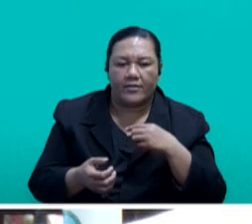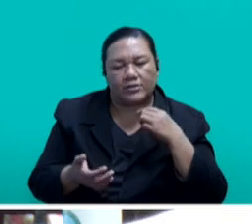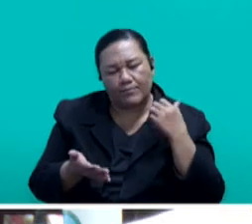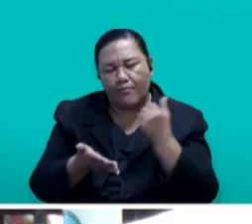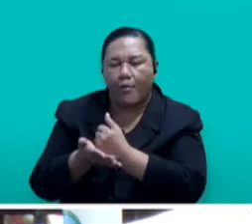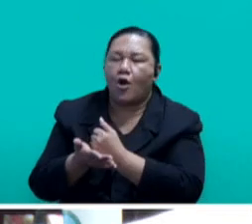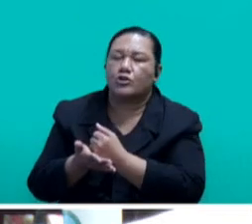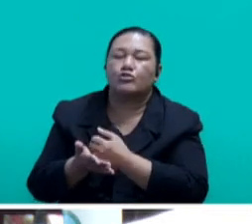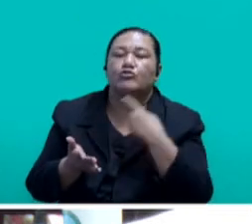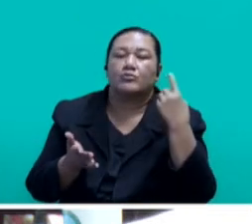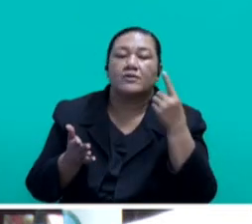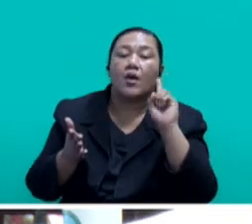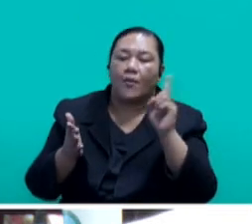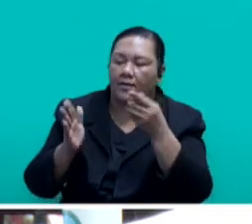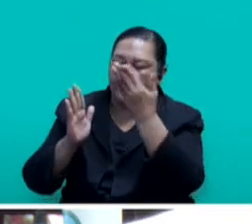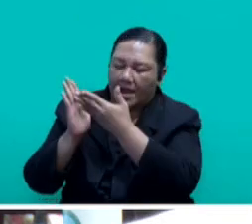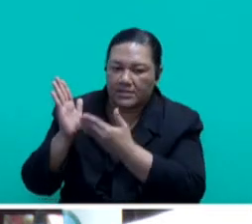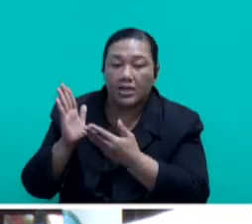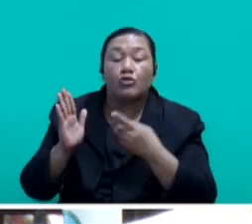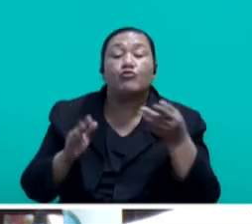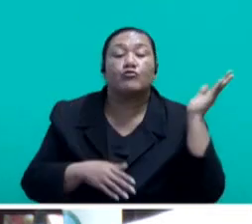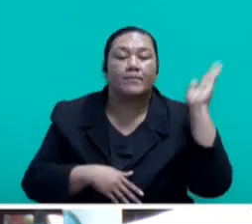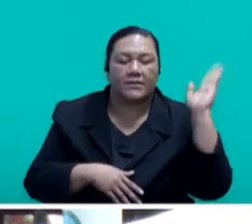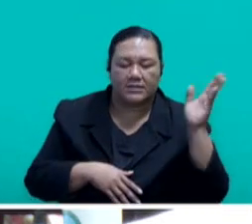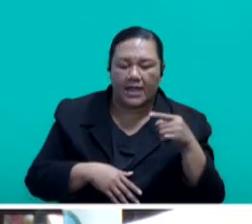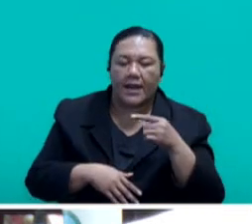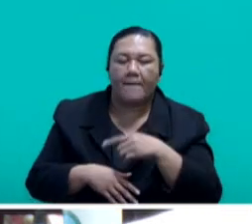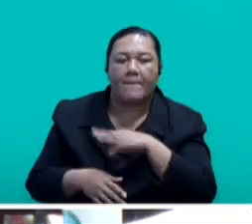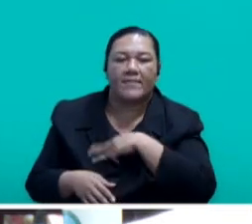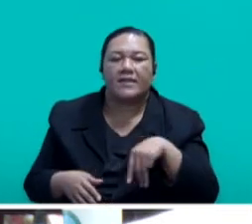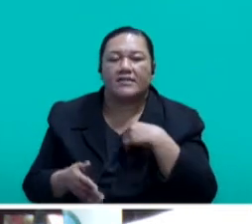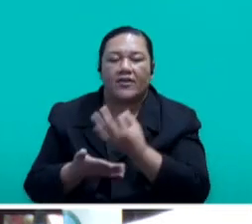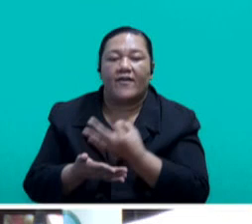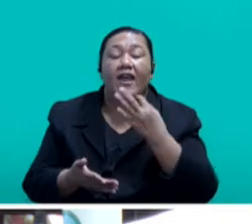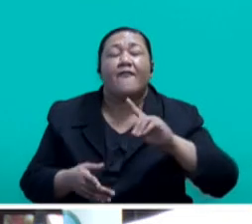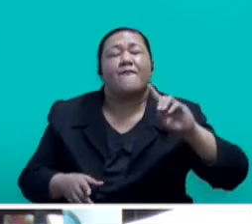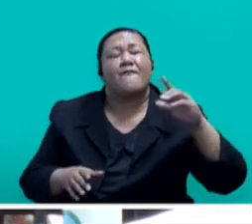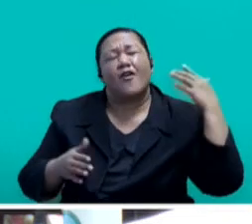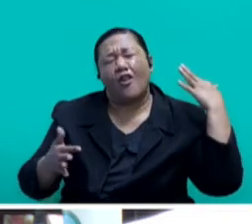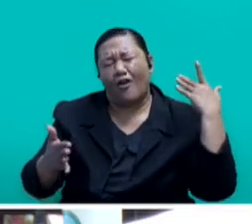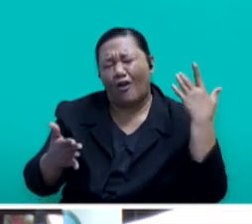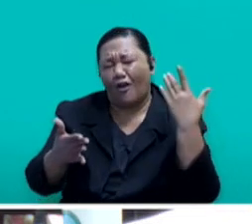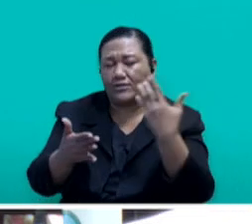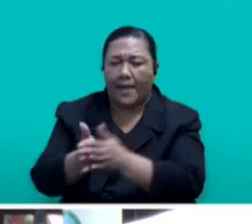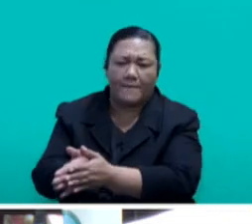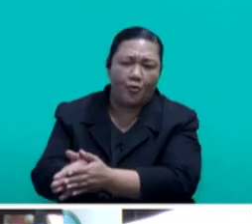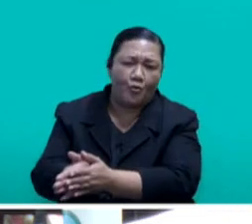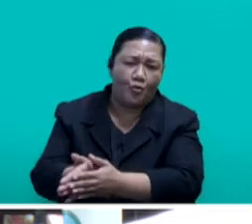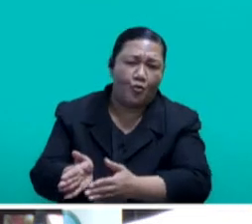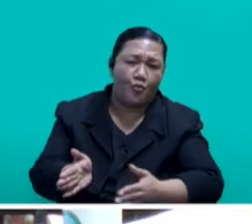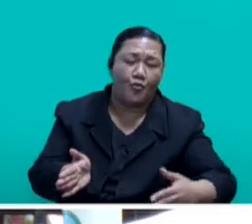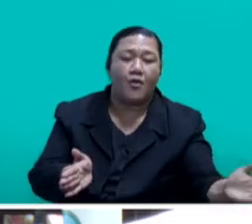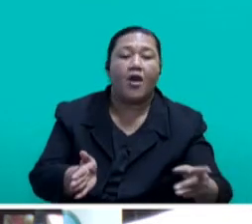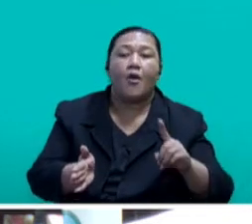Honourable Deputy Prime Minister after a very long time, Mr. Speaker, in a timely manner in this House on the 30th